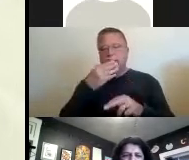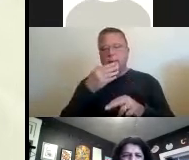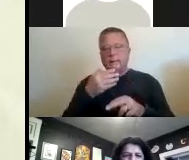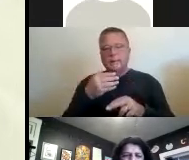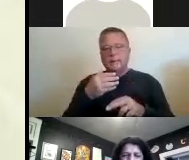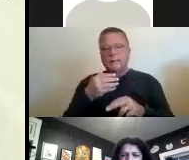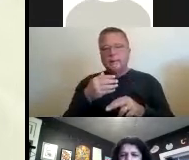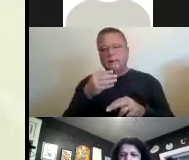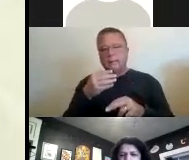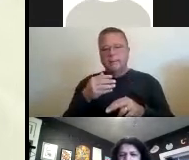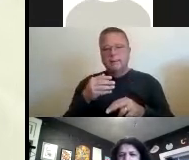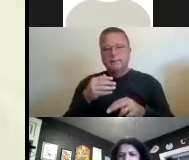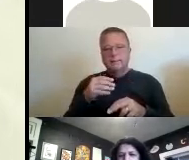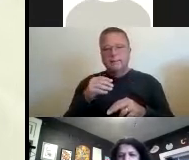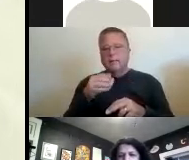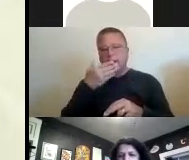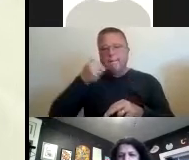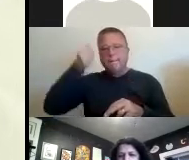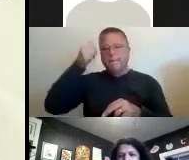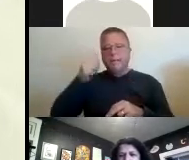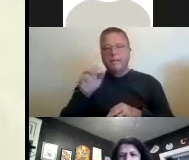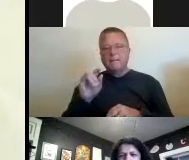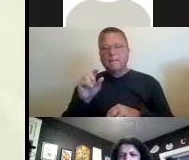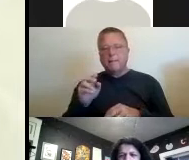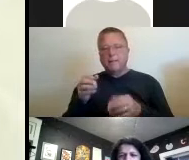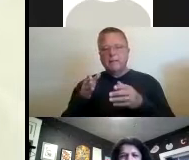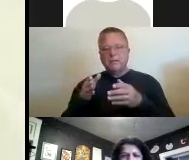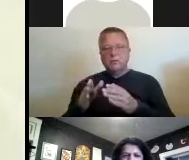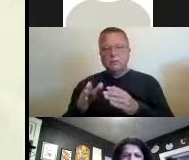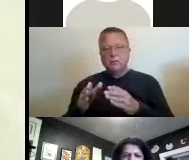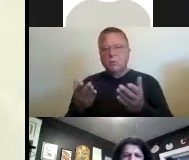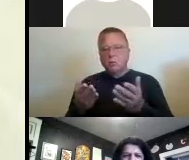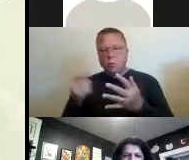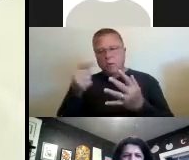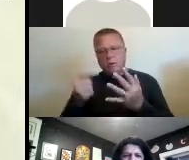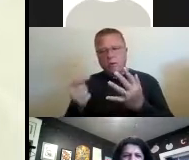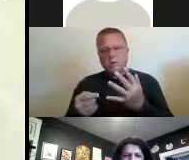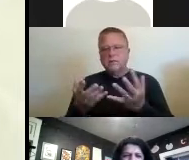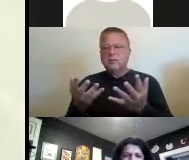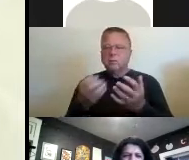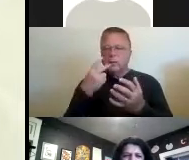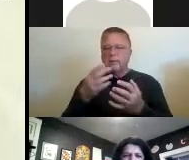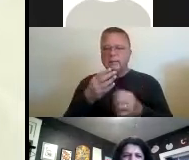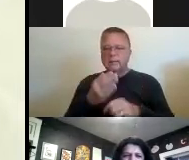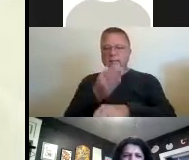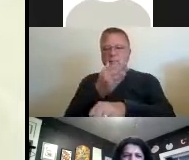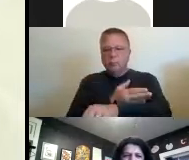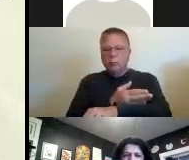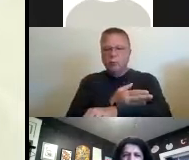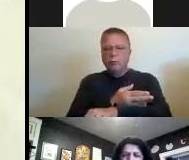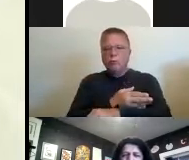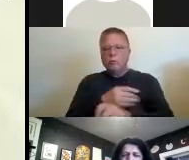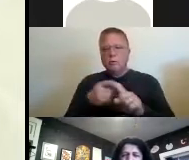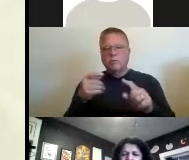of motto, but if we're building a better Beacon Street, what are those things that you would like to see enhanced about it from the